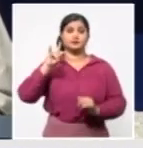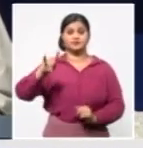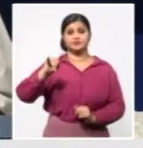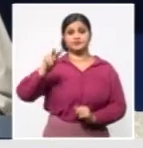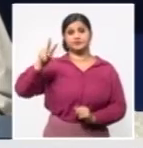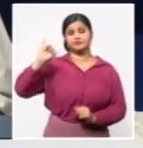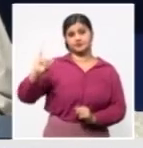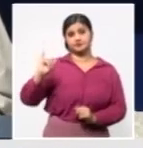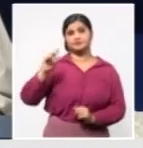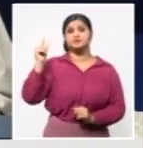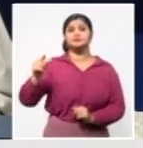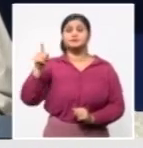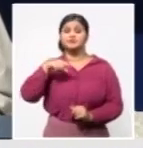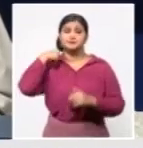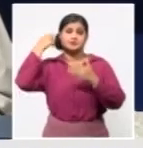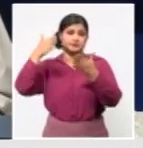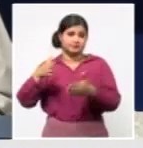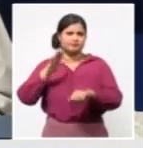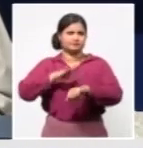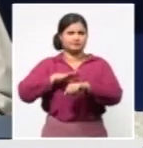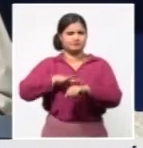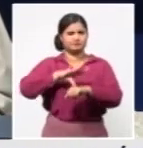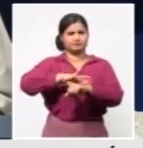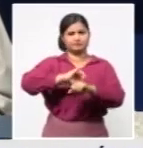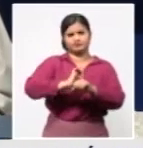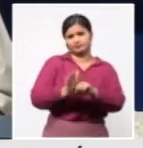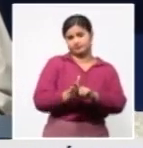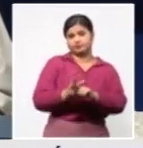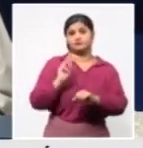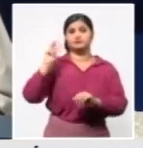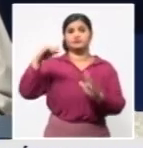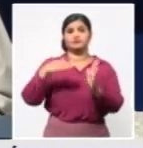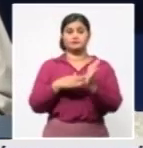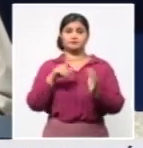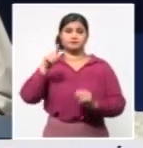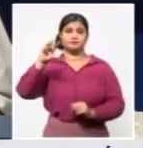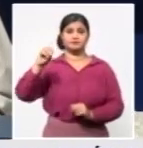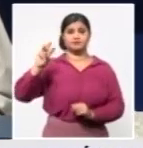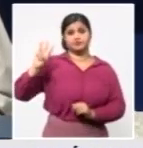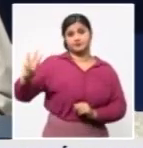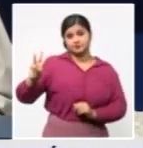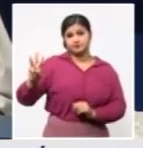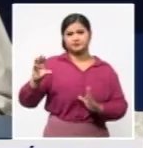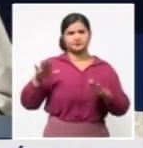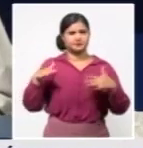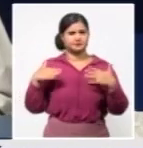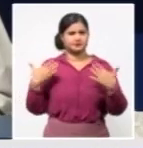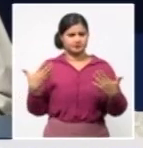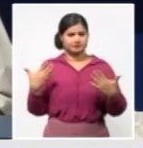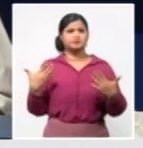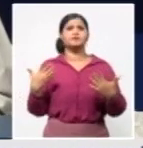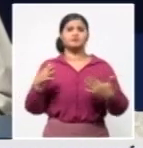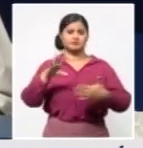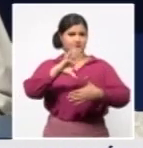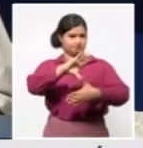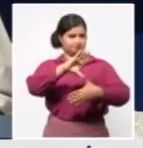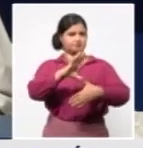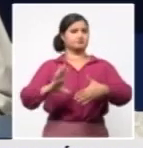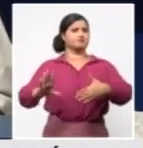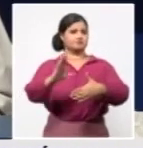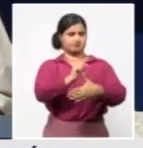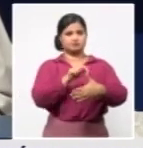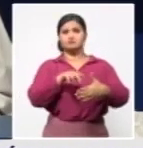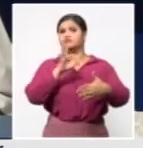1,071 fatalities occurred in Brazil yesterday. Next on the list is India, then Russia, Peru, Chile,